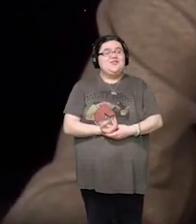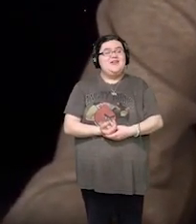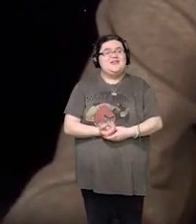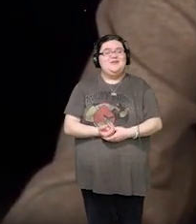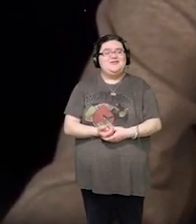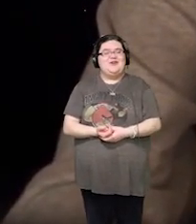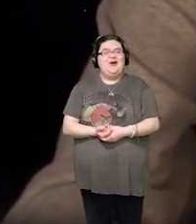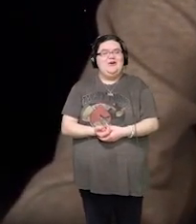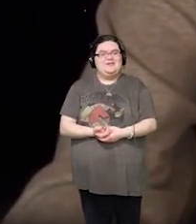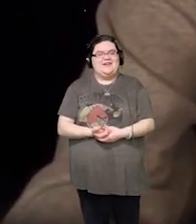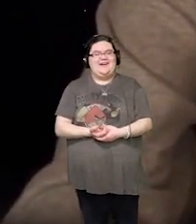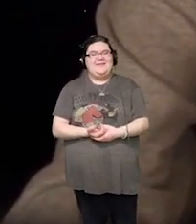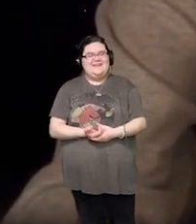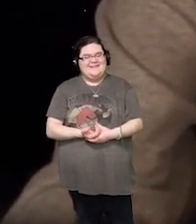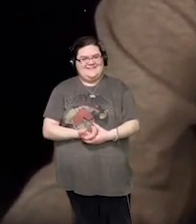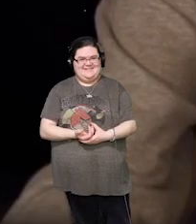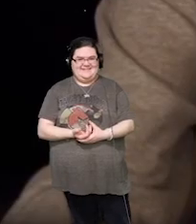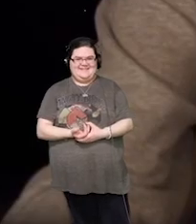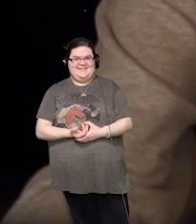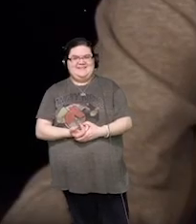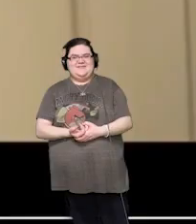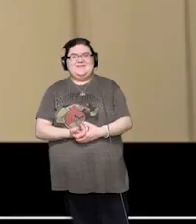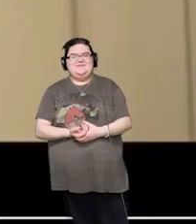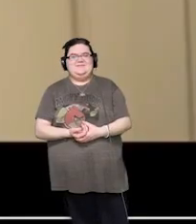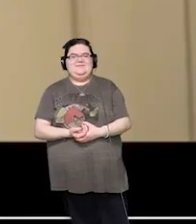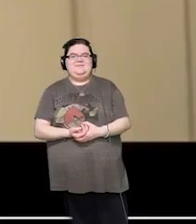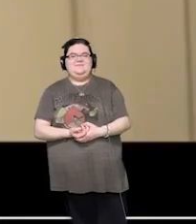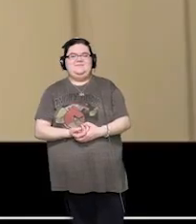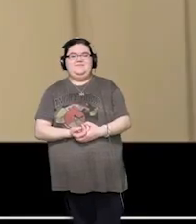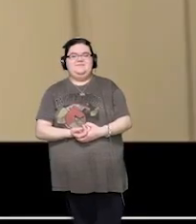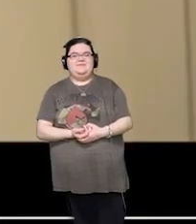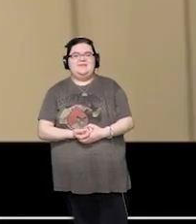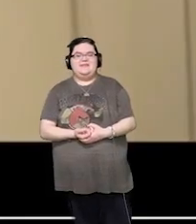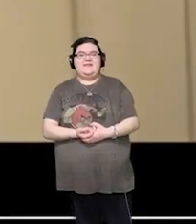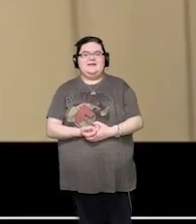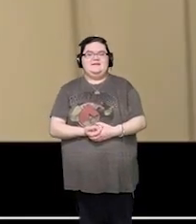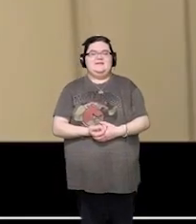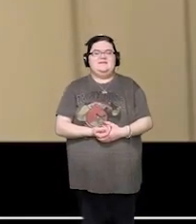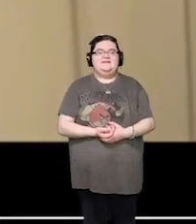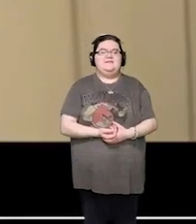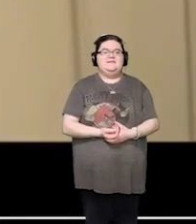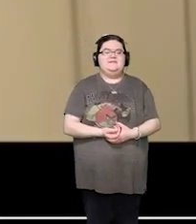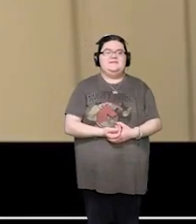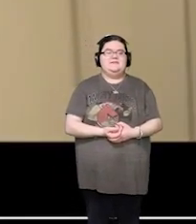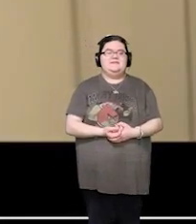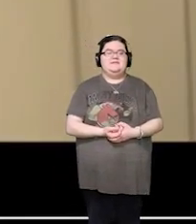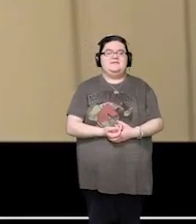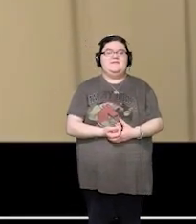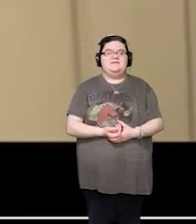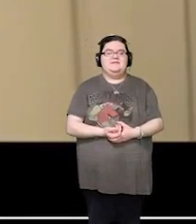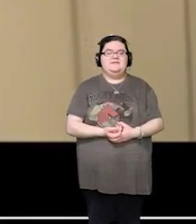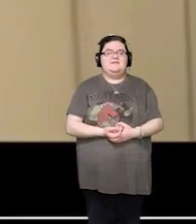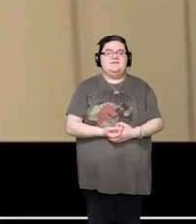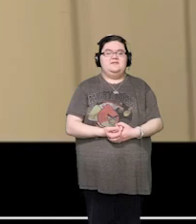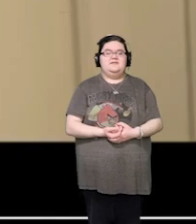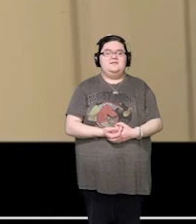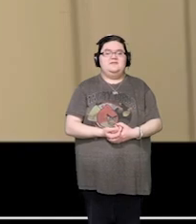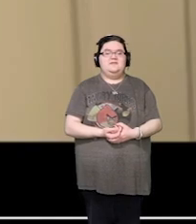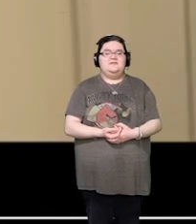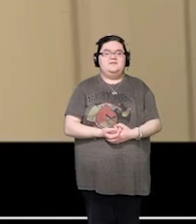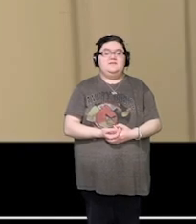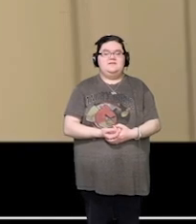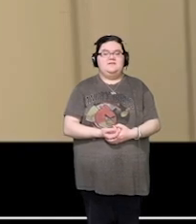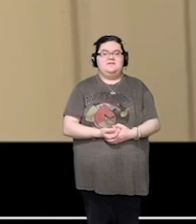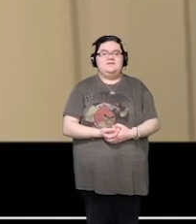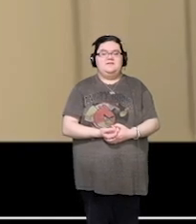Although, well, the brain you don't die. Too, don't die. What do you expect? I'm just saying, there's a lot of continuity errors in this. You see how the glasses are going over